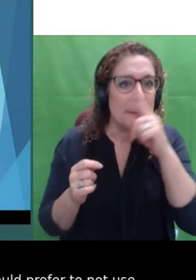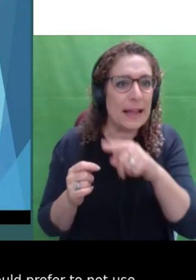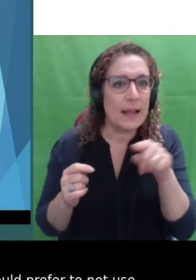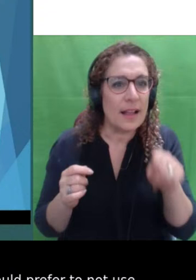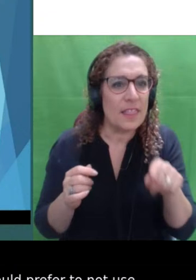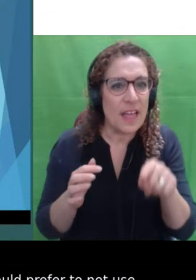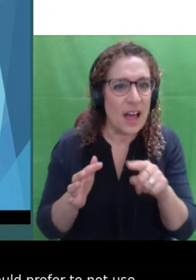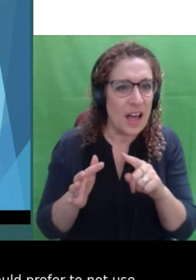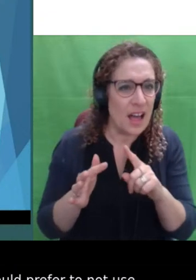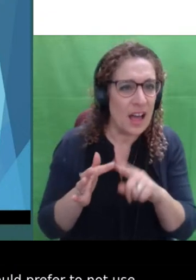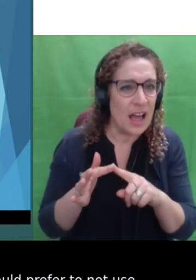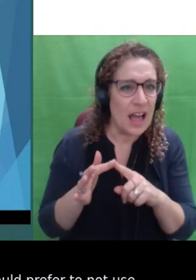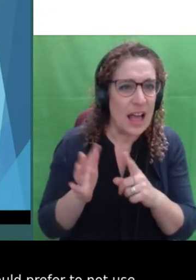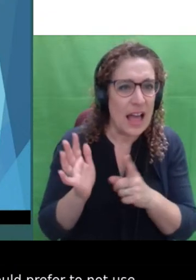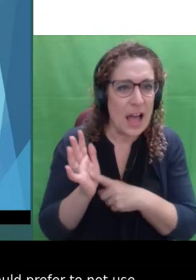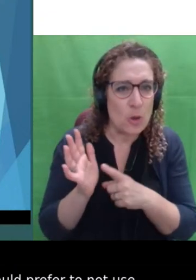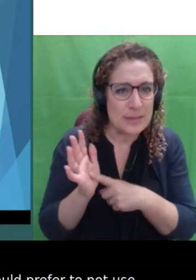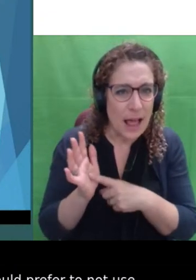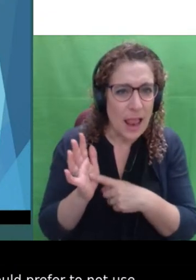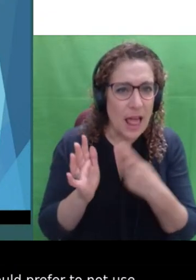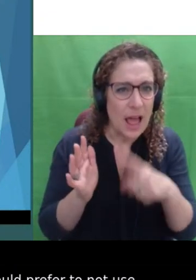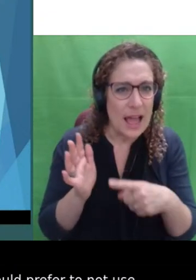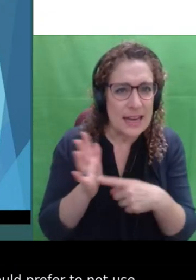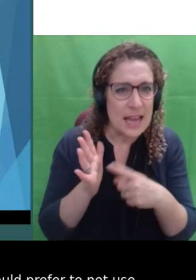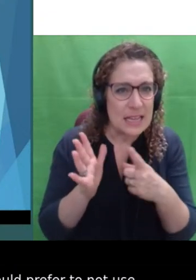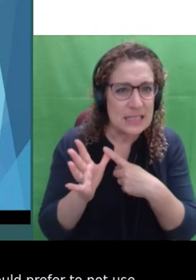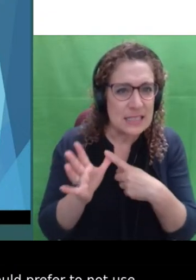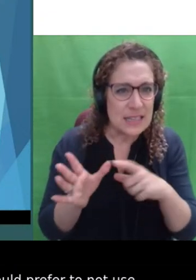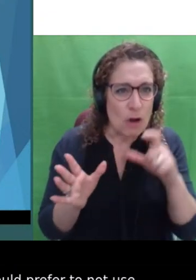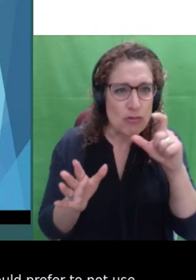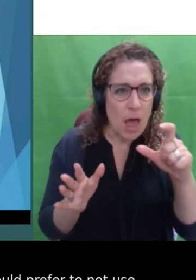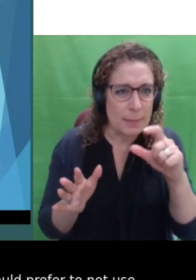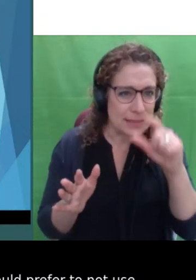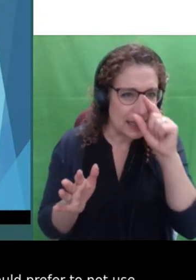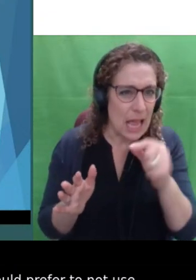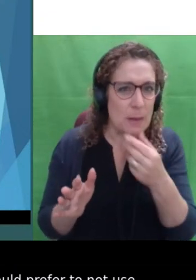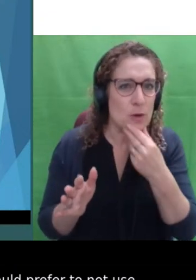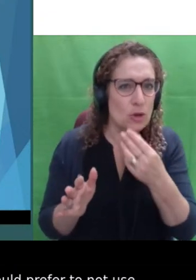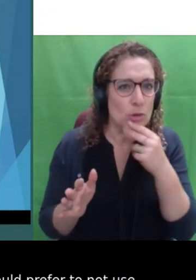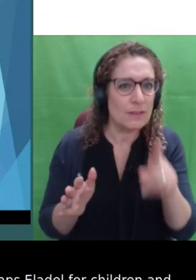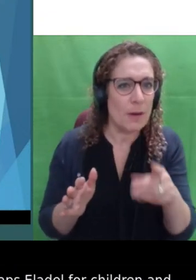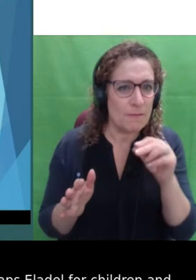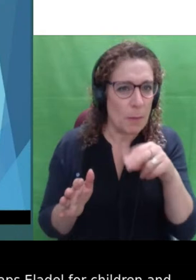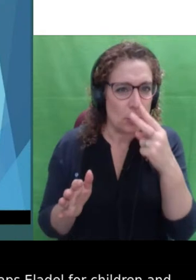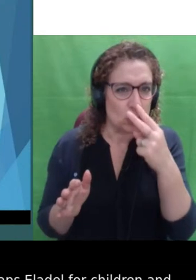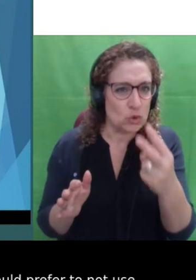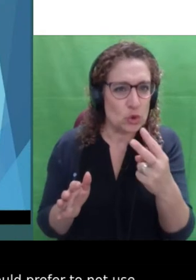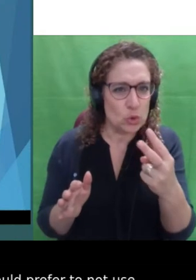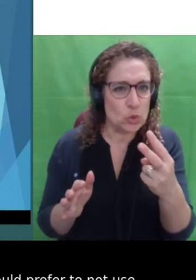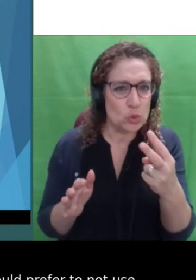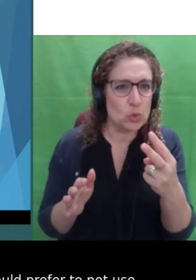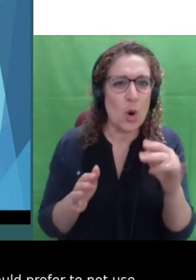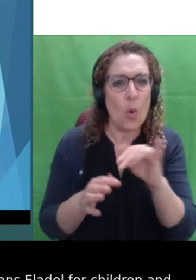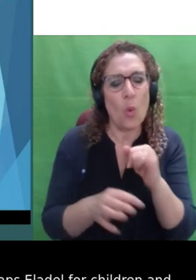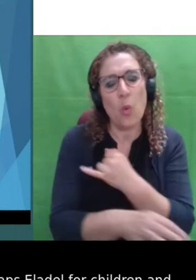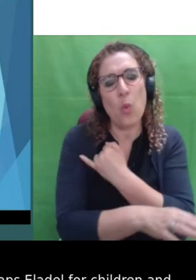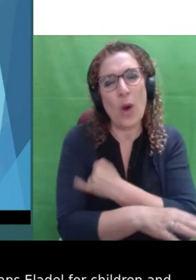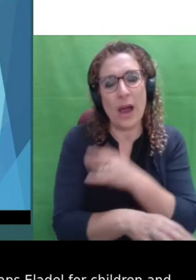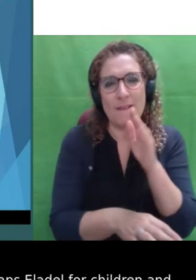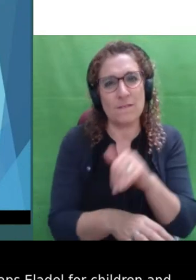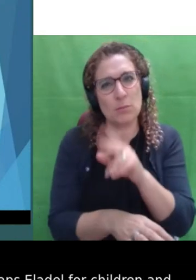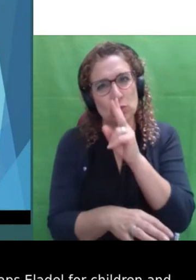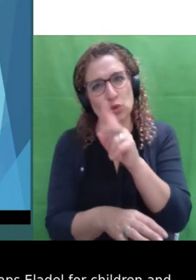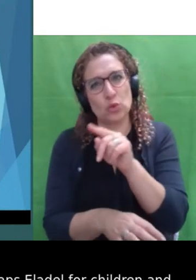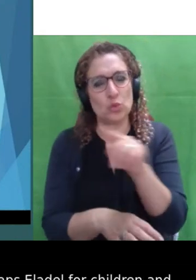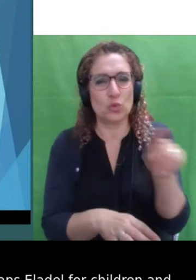tacrolimus for adults although tacrolimus can be used for from two years old and the weaker dose really from two to sixteen not